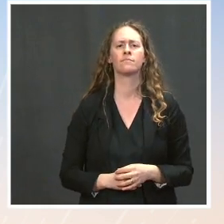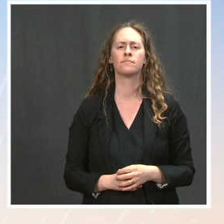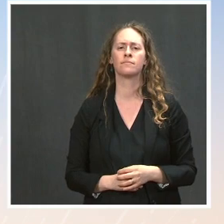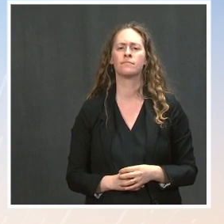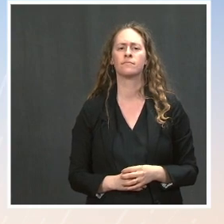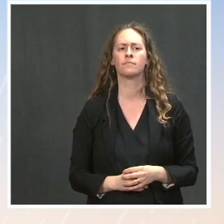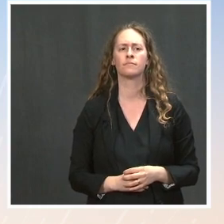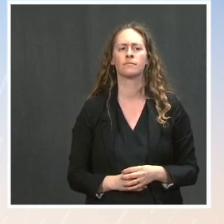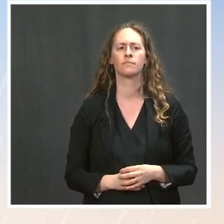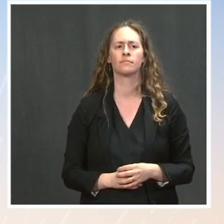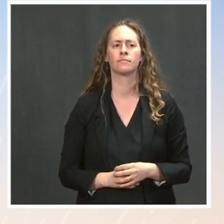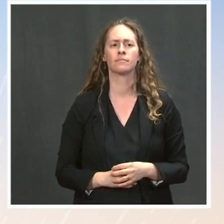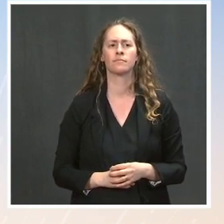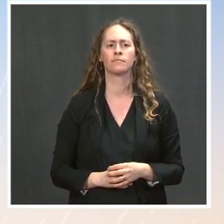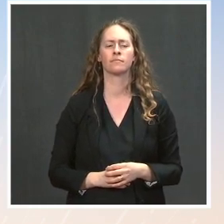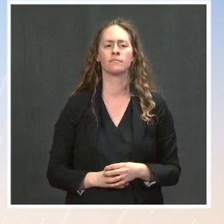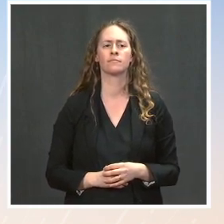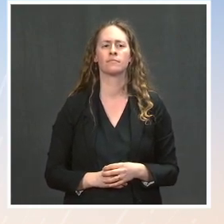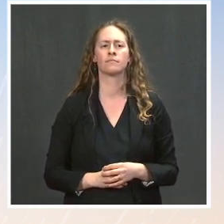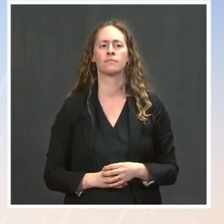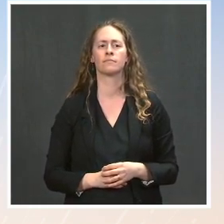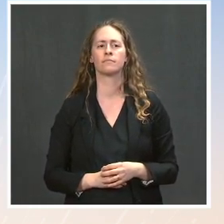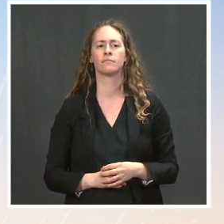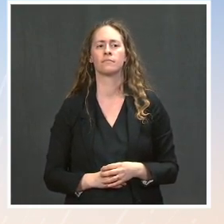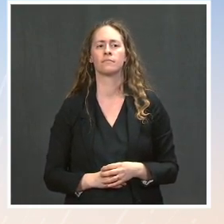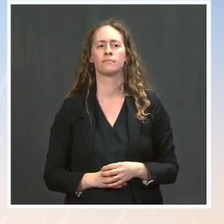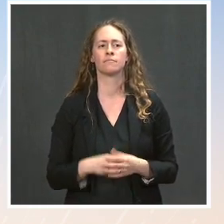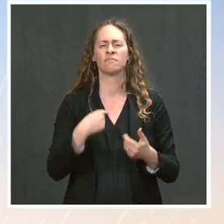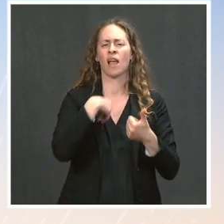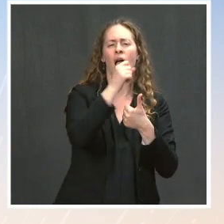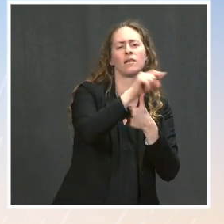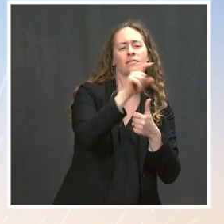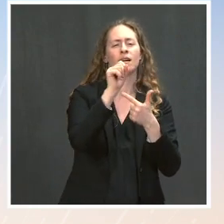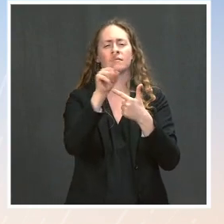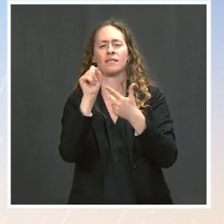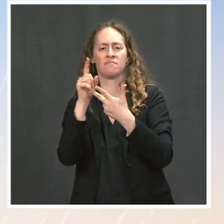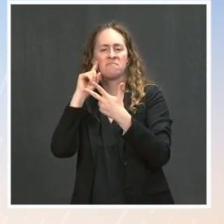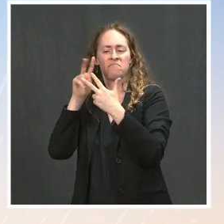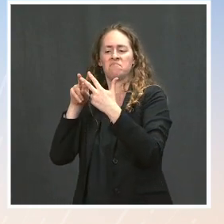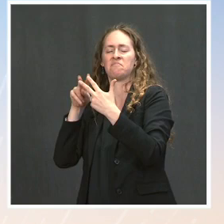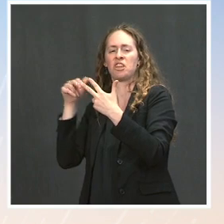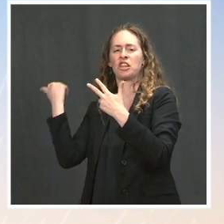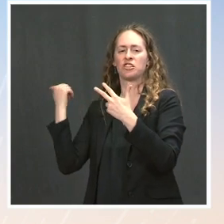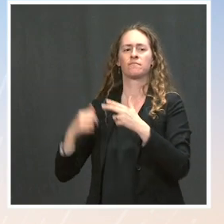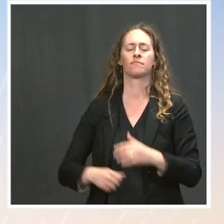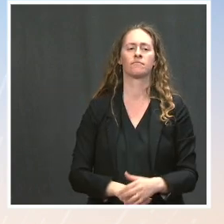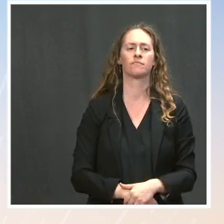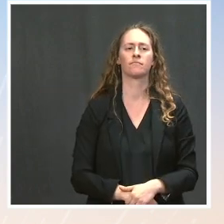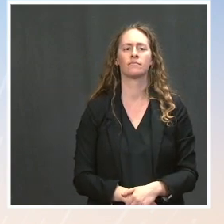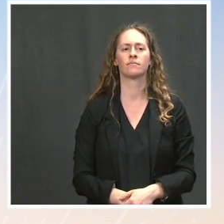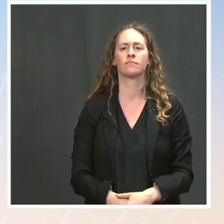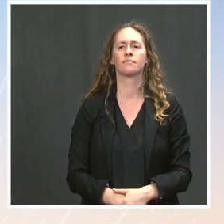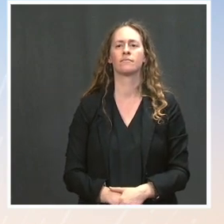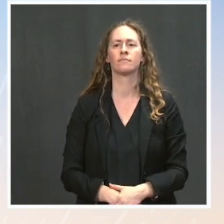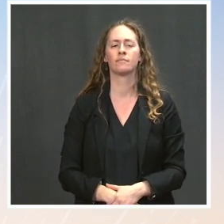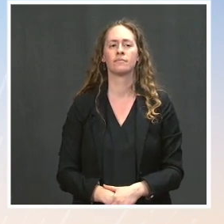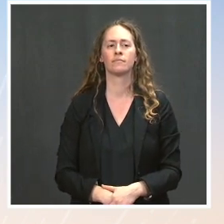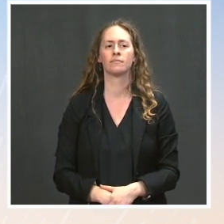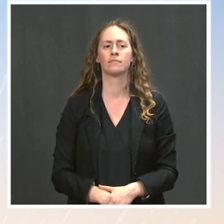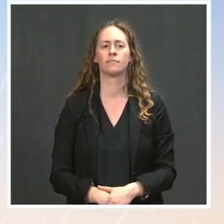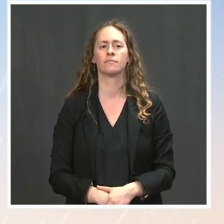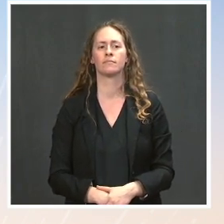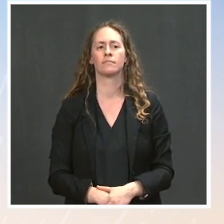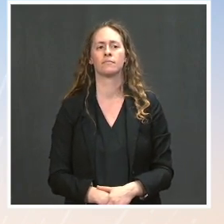for myself, and then two for colleagues who can't be in the room. Okay. First, you've laid out a number